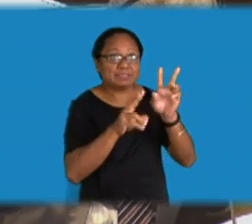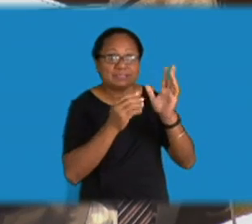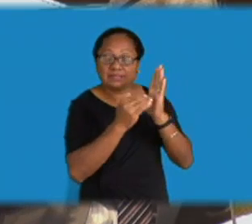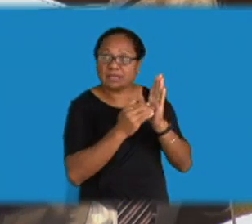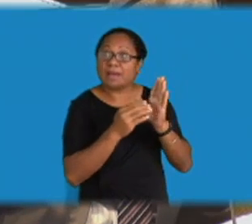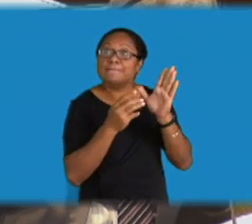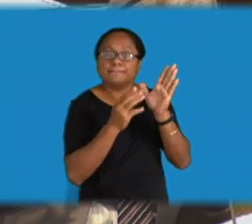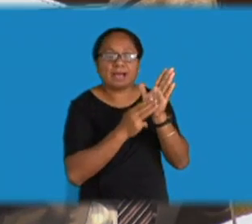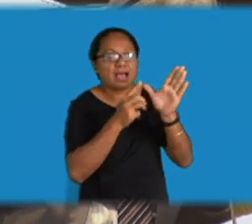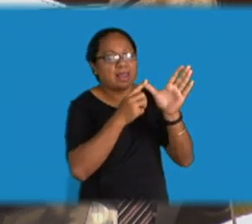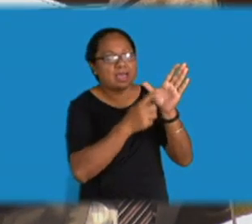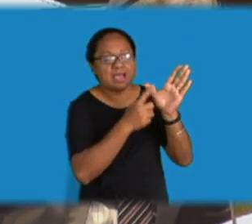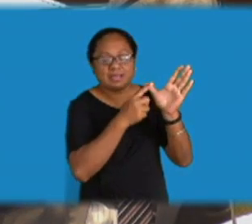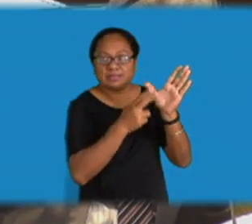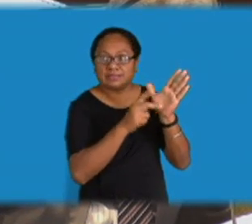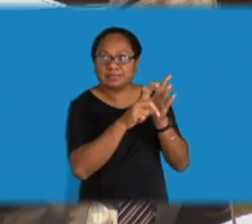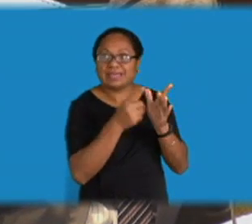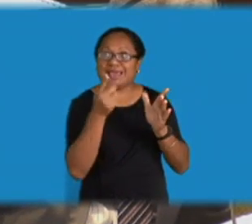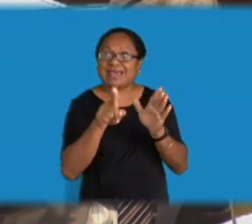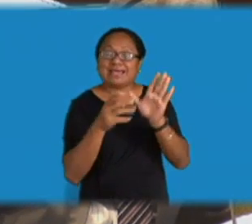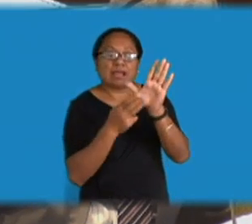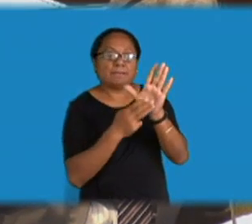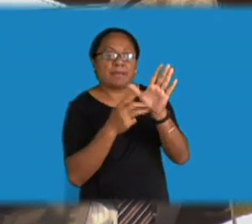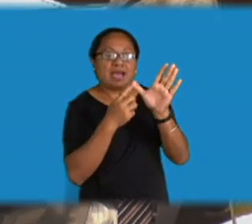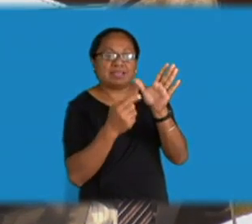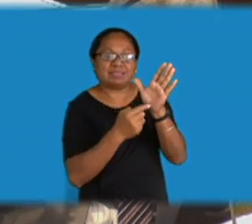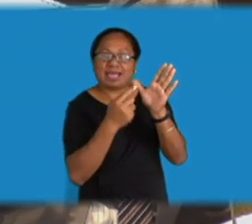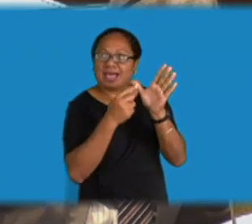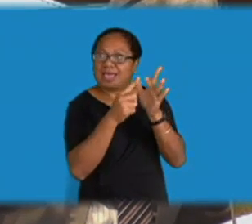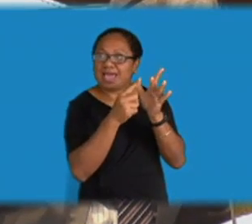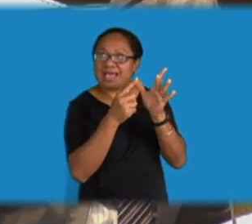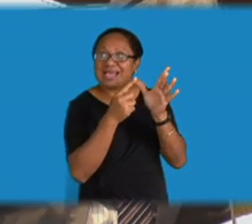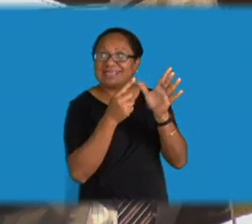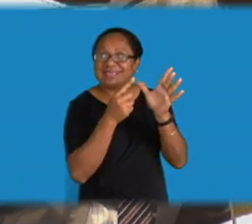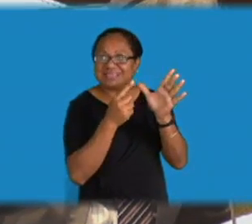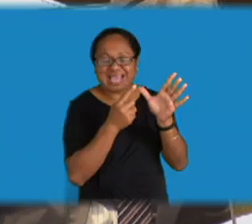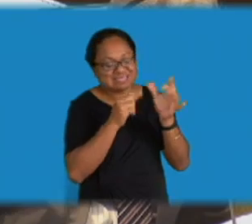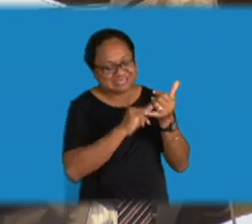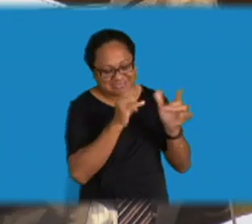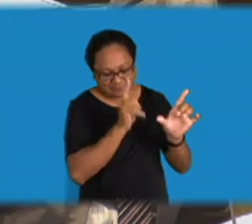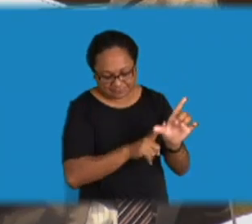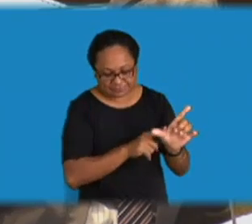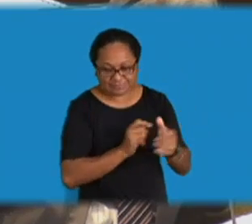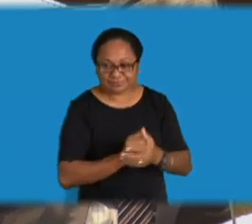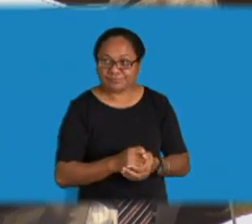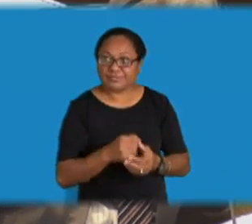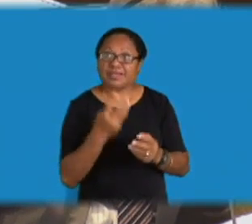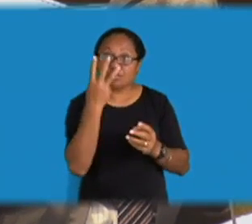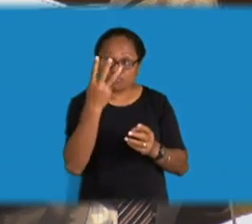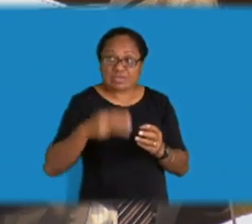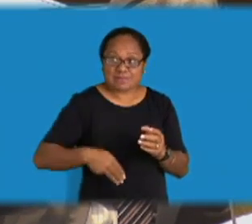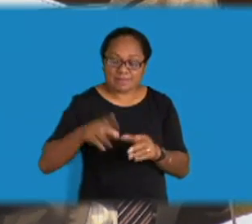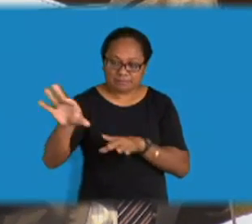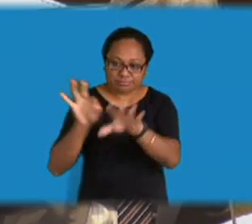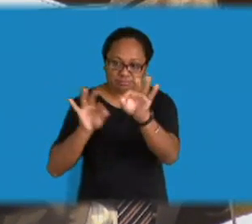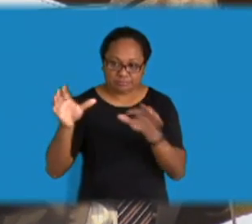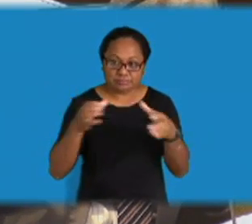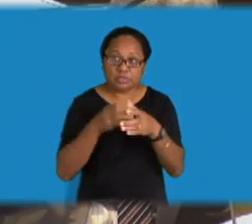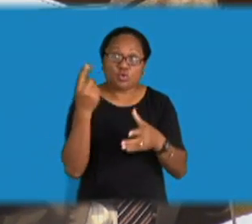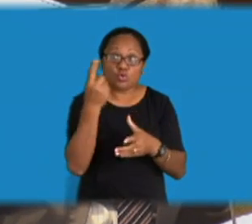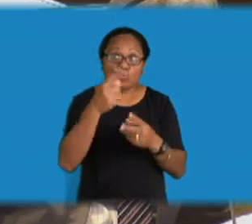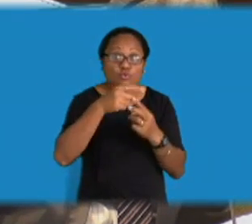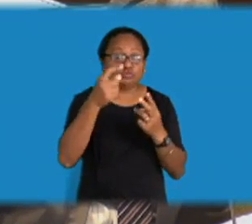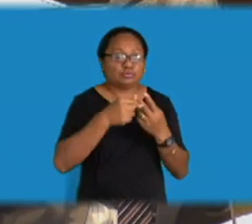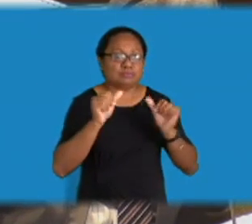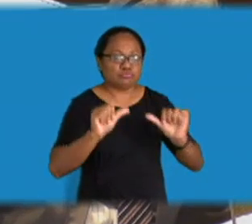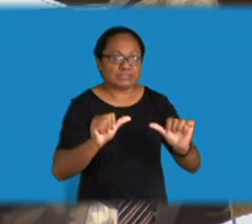Lafitu Malani, and Mr. Matayashi Kotambalavu, an additional 3 members were appointed by His Excellency the President to the Public Accounts Committee